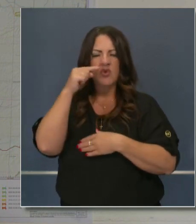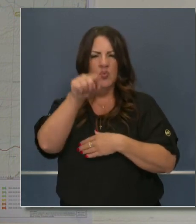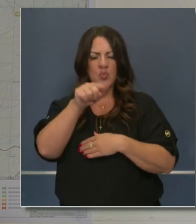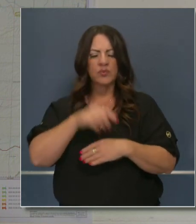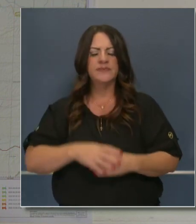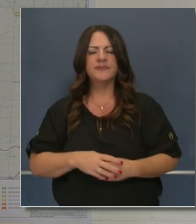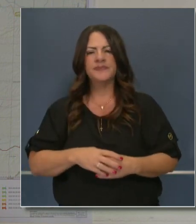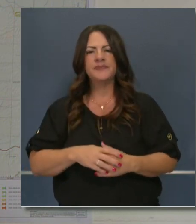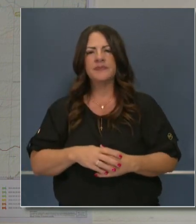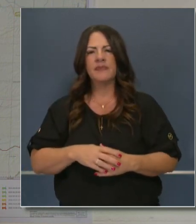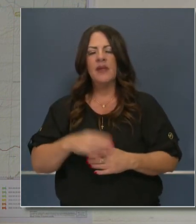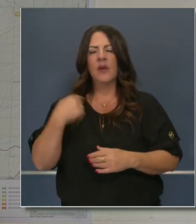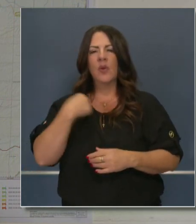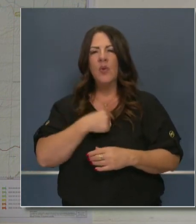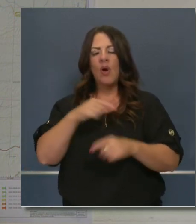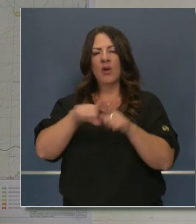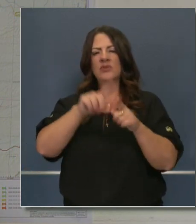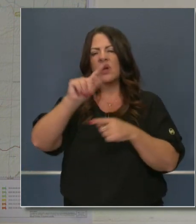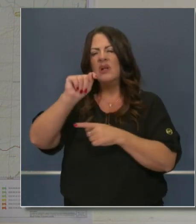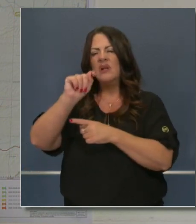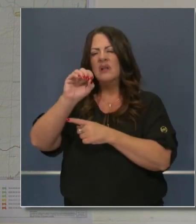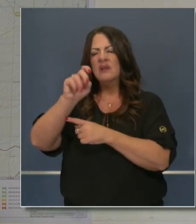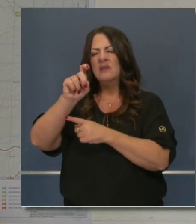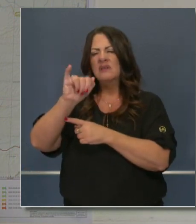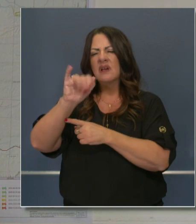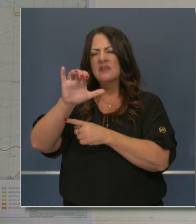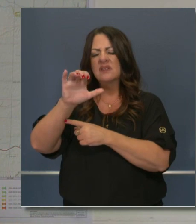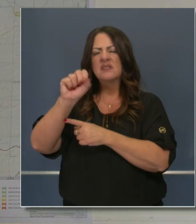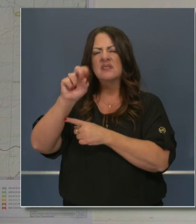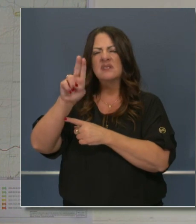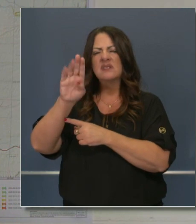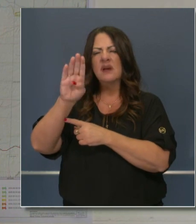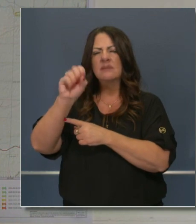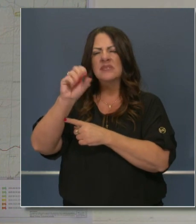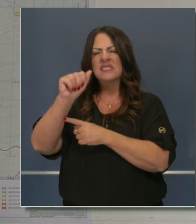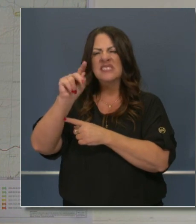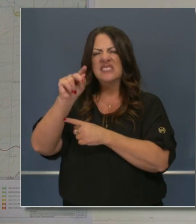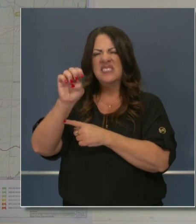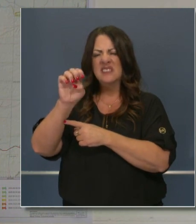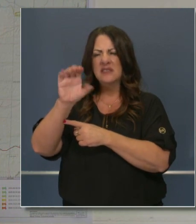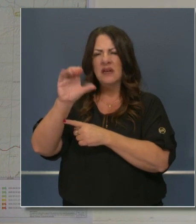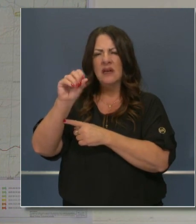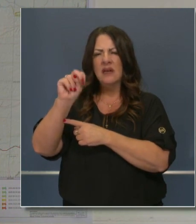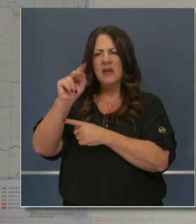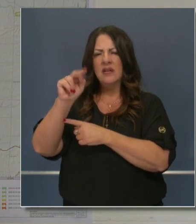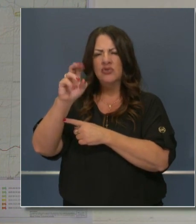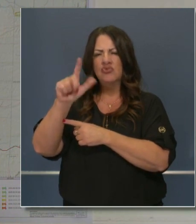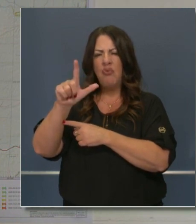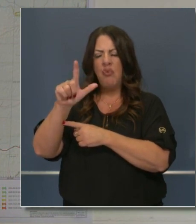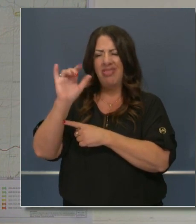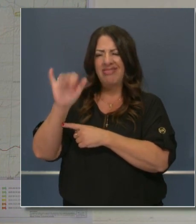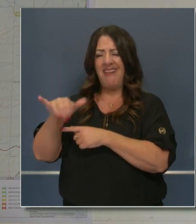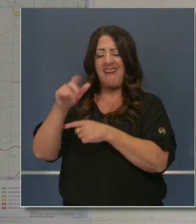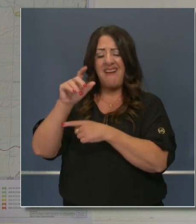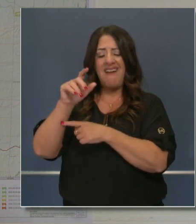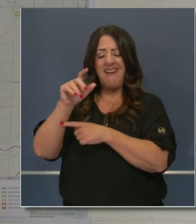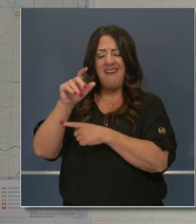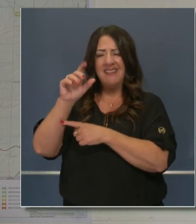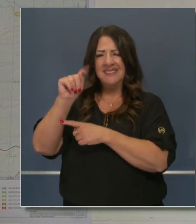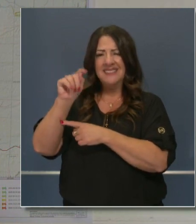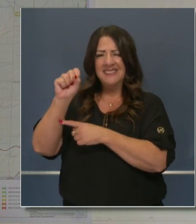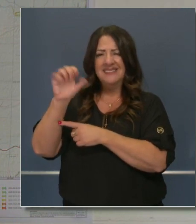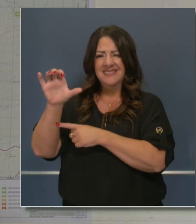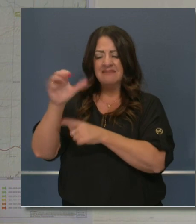tasking the Department of Toxic Substance Control, working with the county to begin and come in and start doing hazardous materials